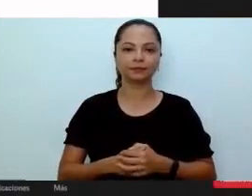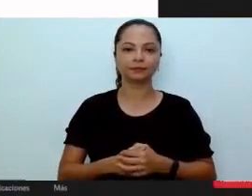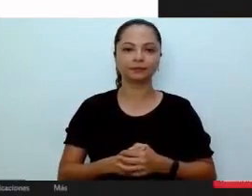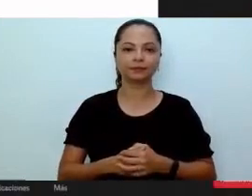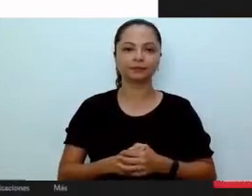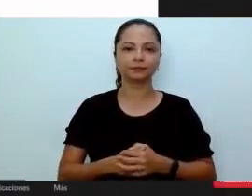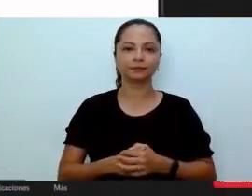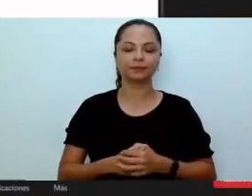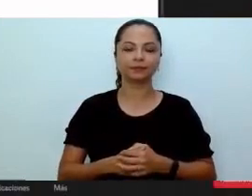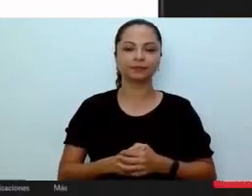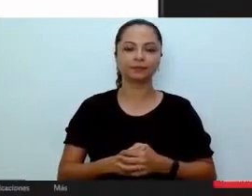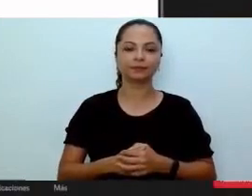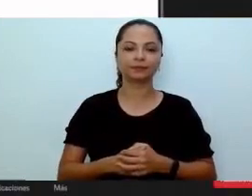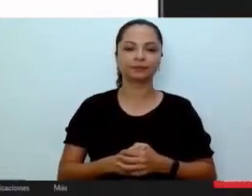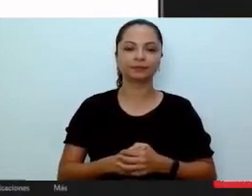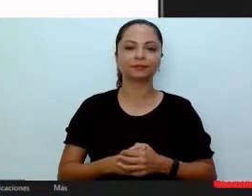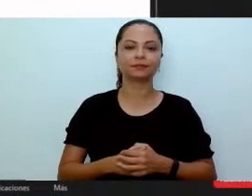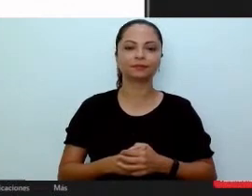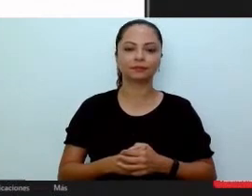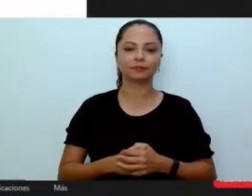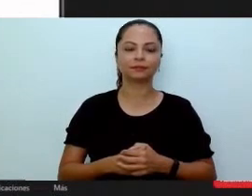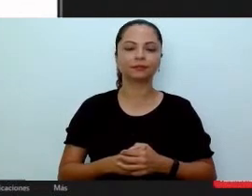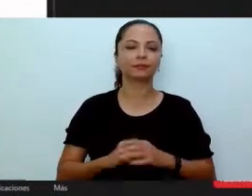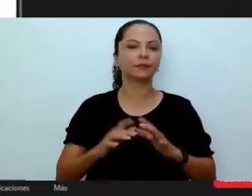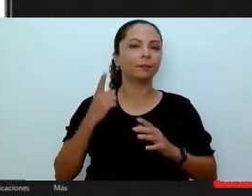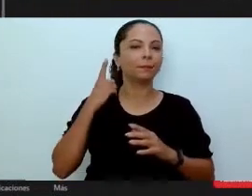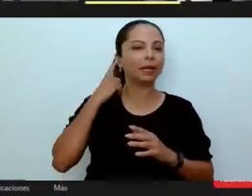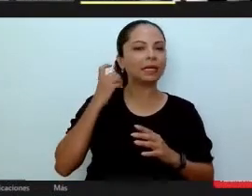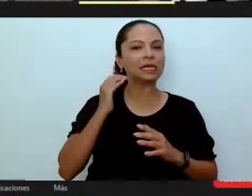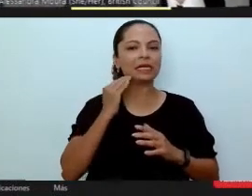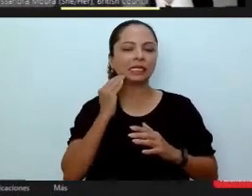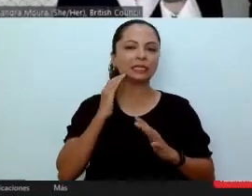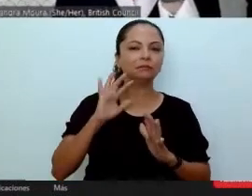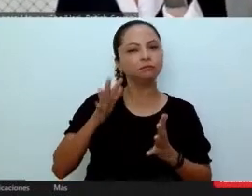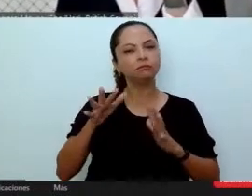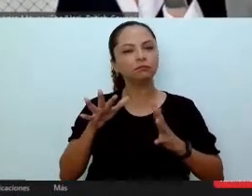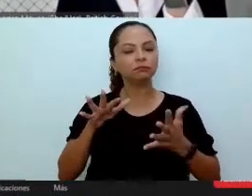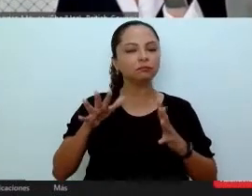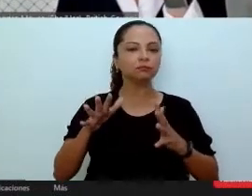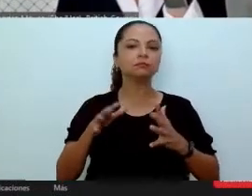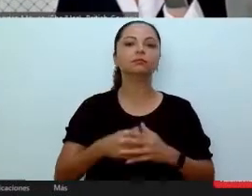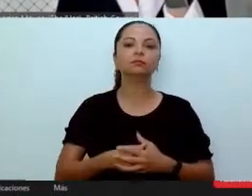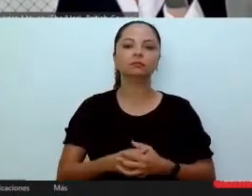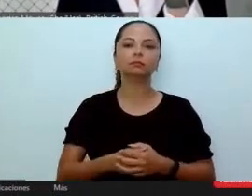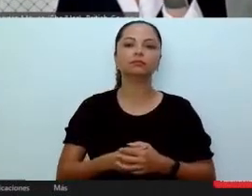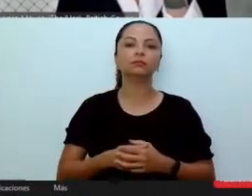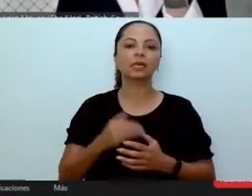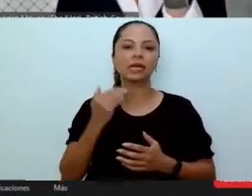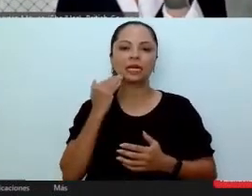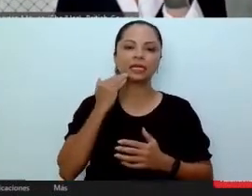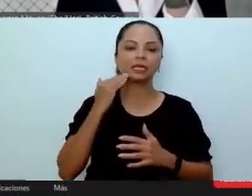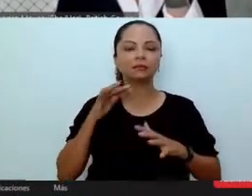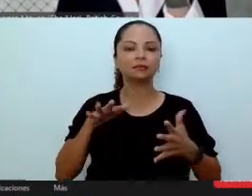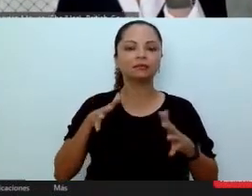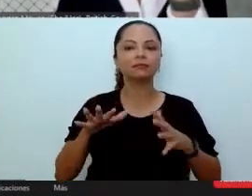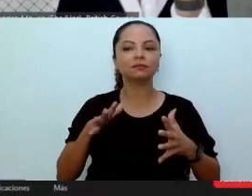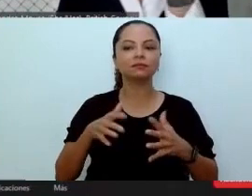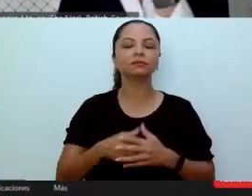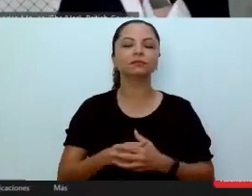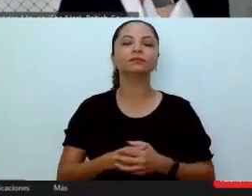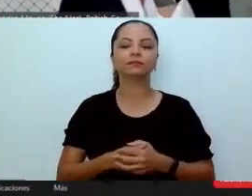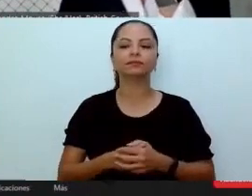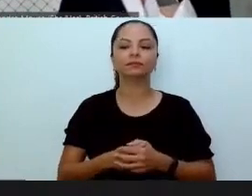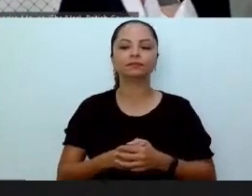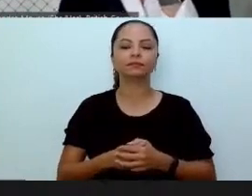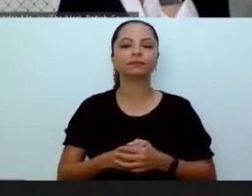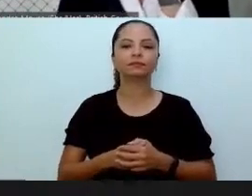The sound is not too good. You could just stop the video. Yeah. No, don't worry. We're gonna have